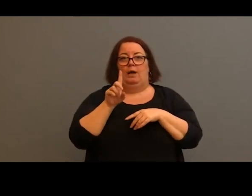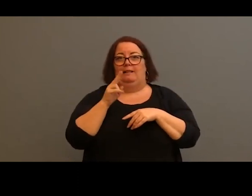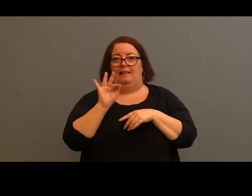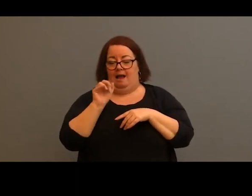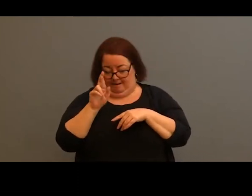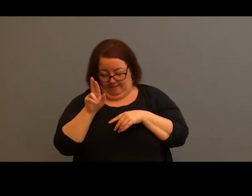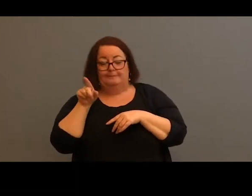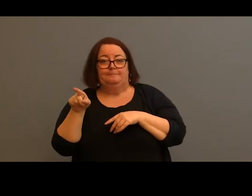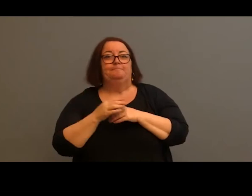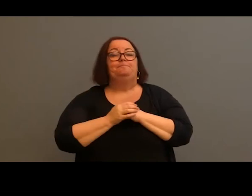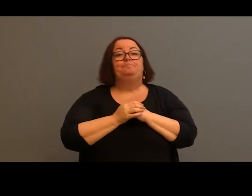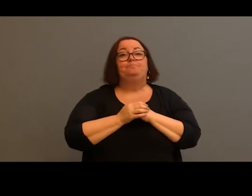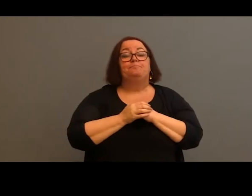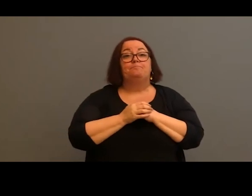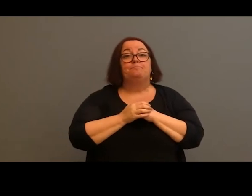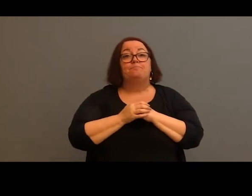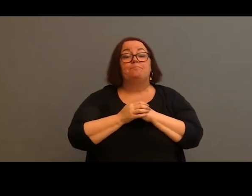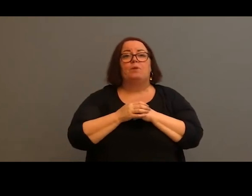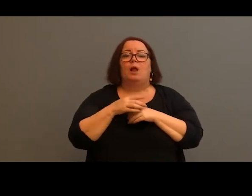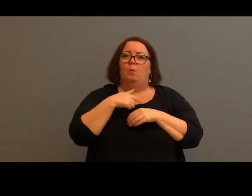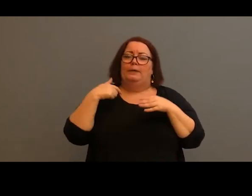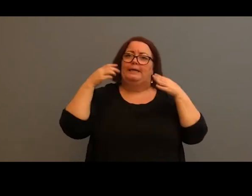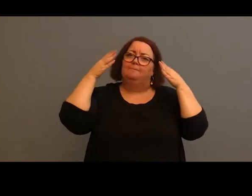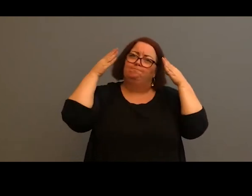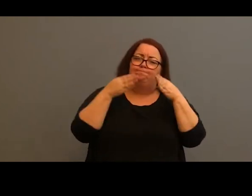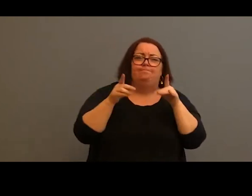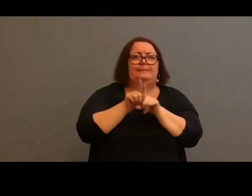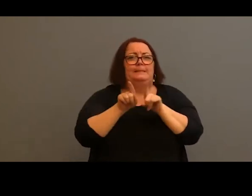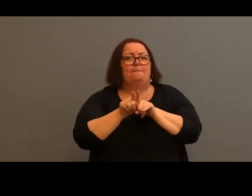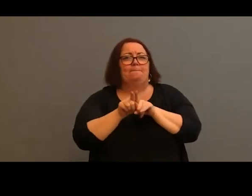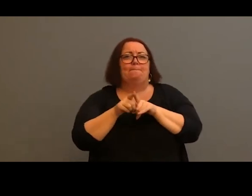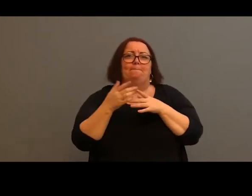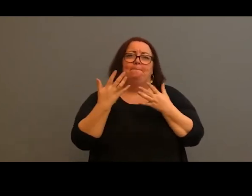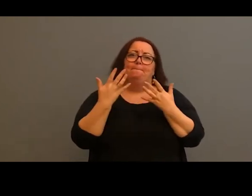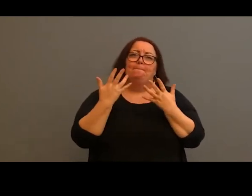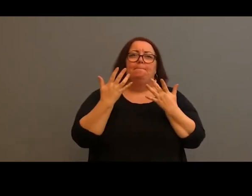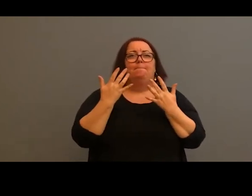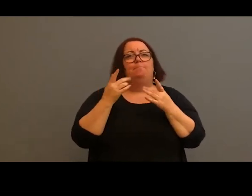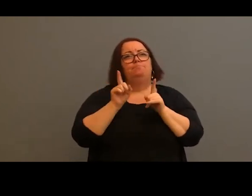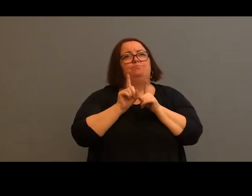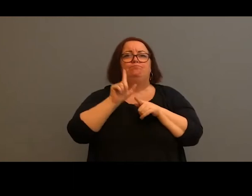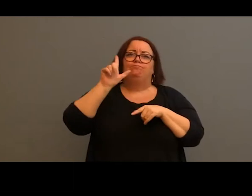design, publish and initiates projects and provide grants to research